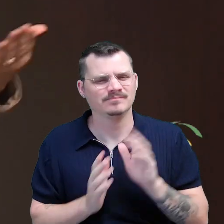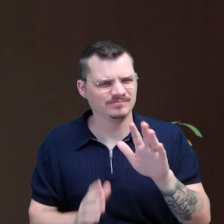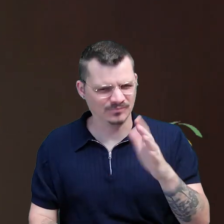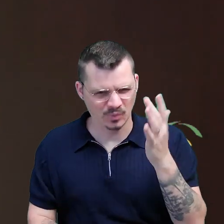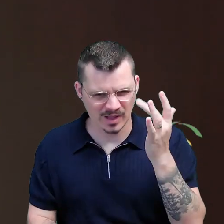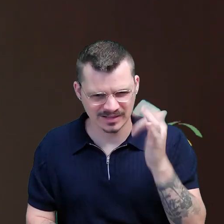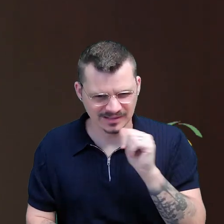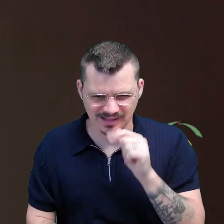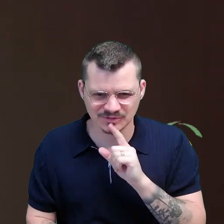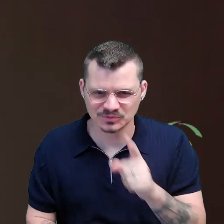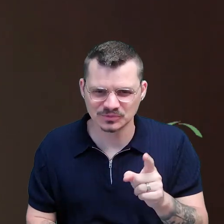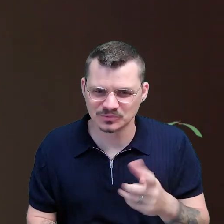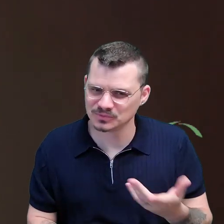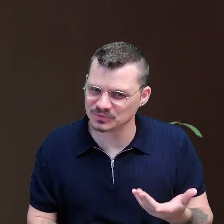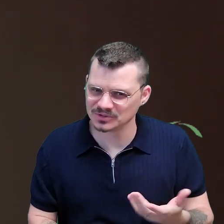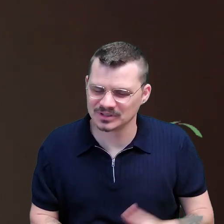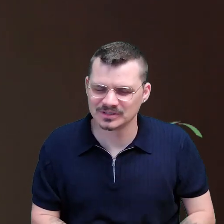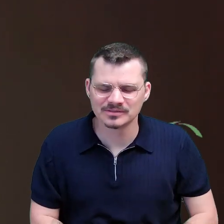true.